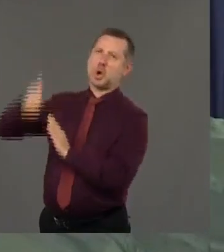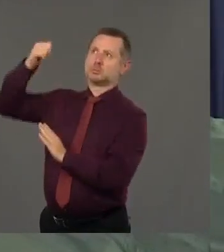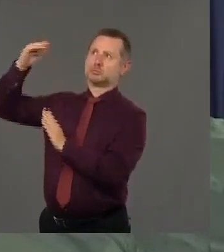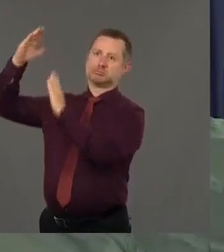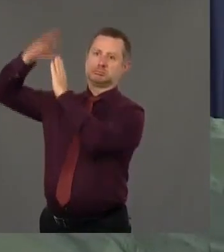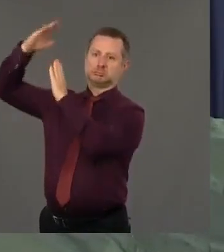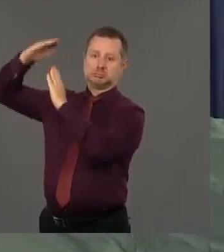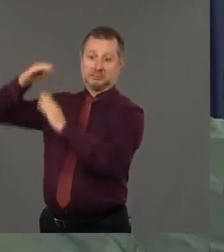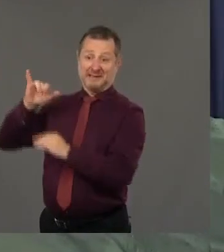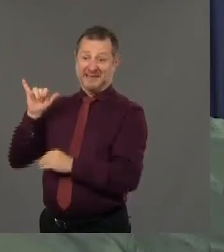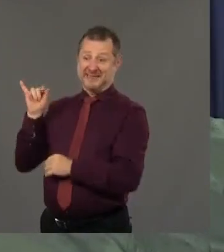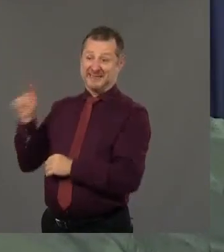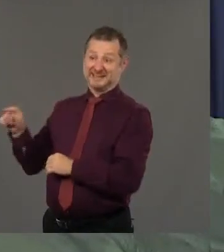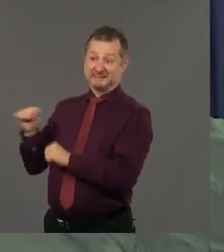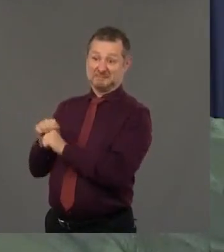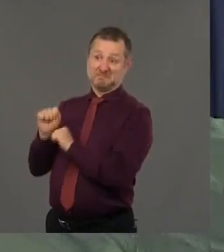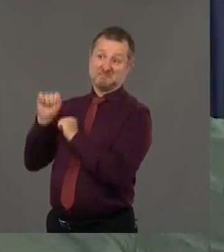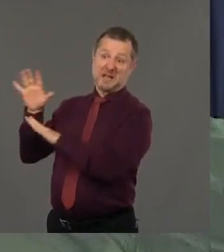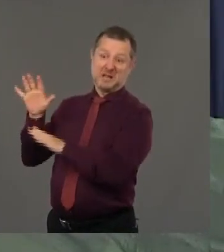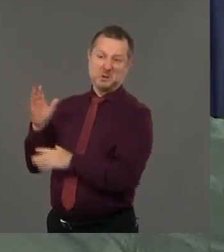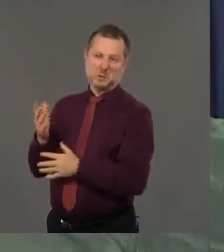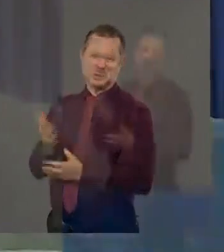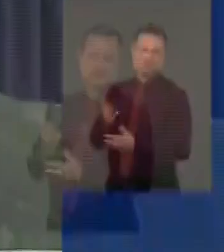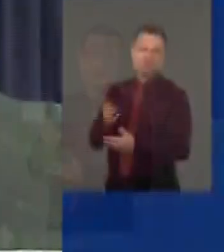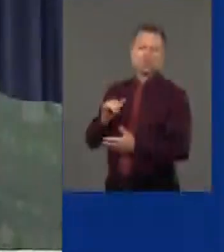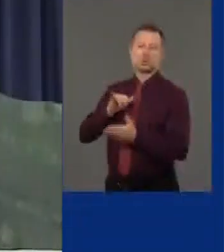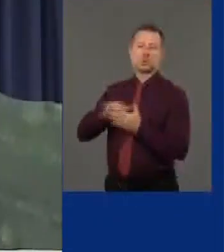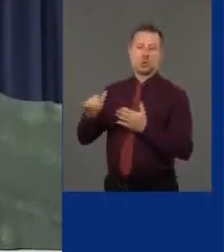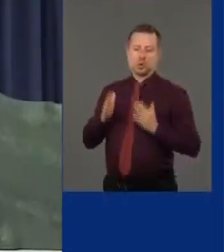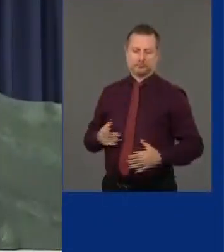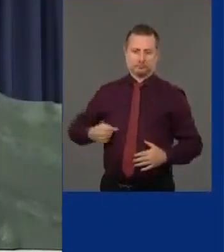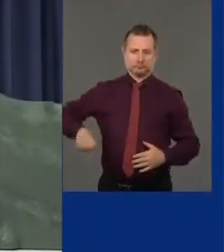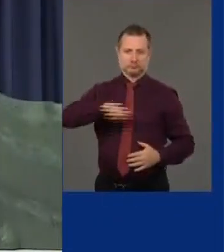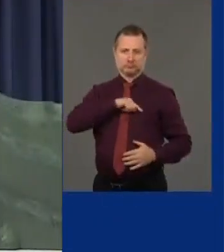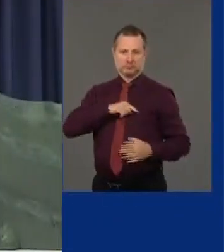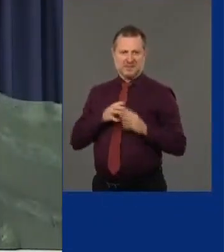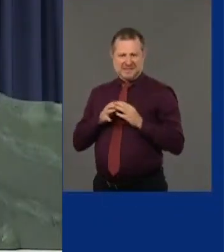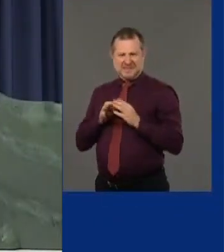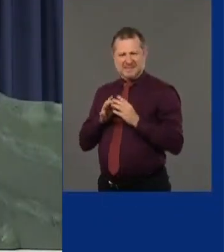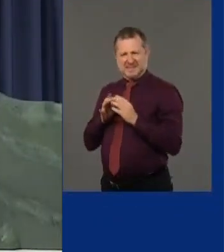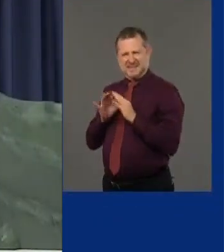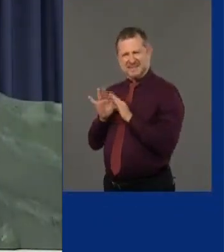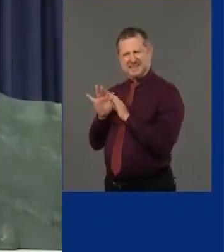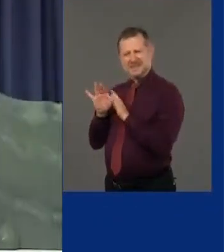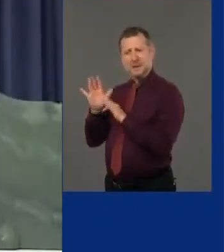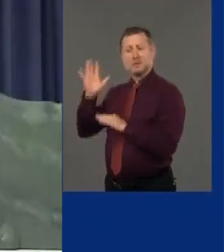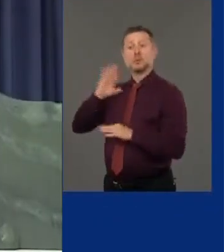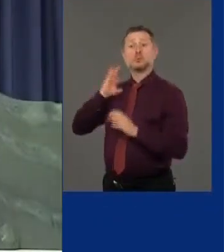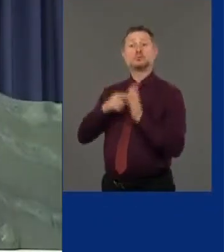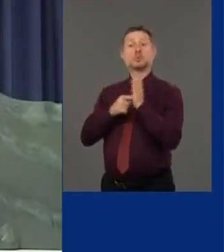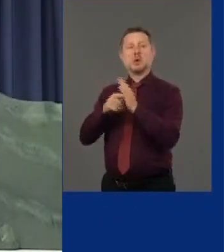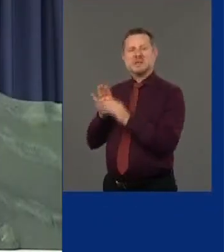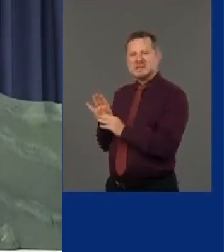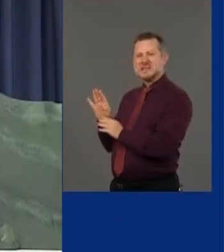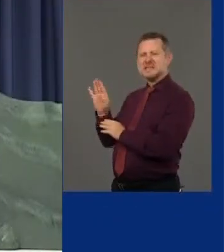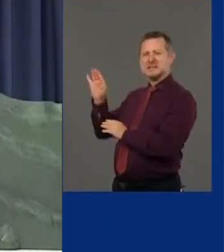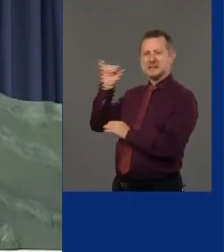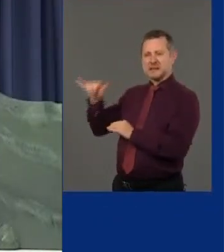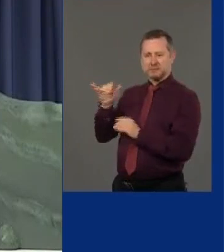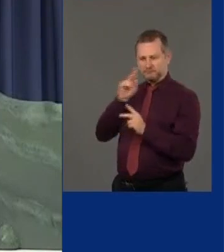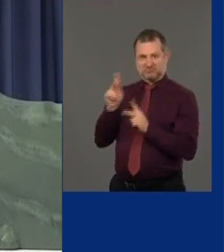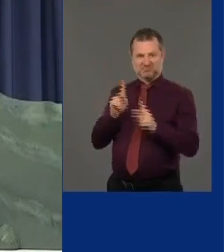mountain that New Yorkers climbed. You know, I keep showing the curve. This is the curve.